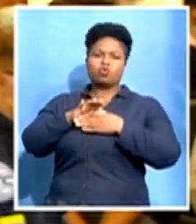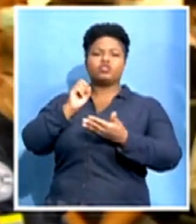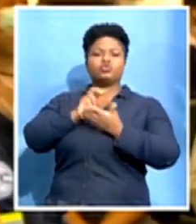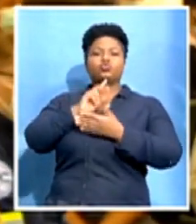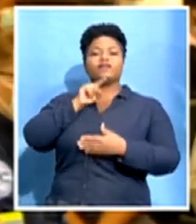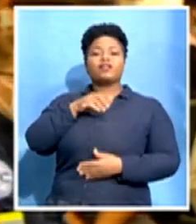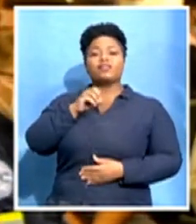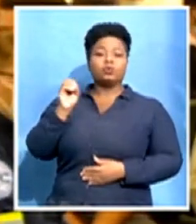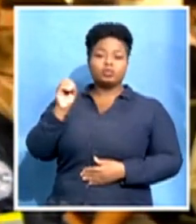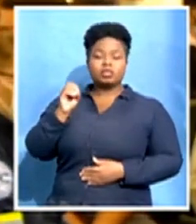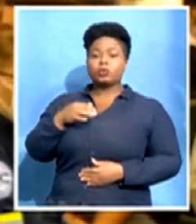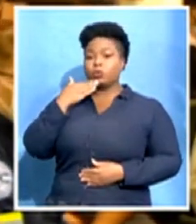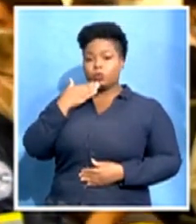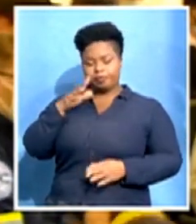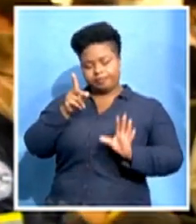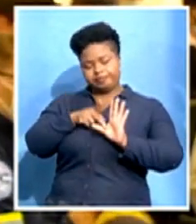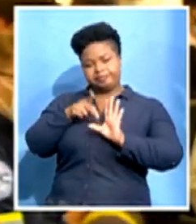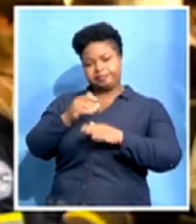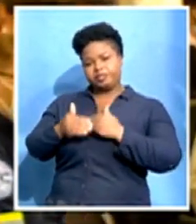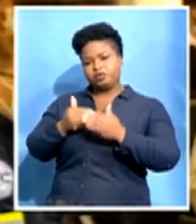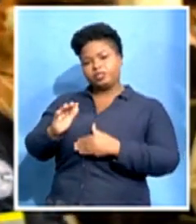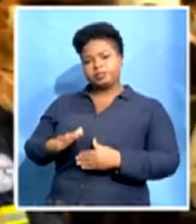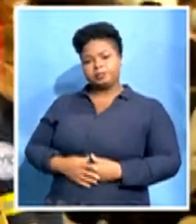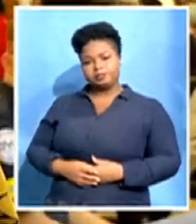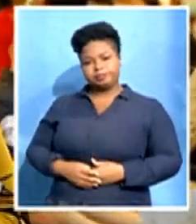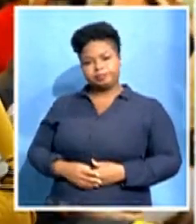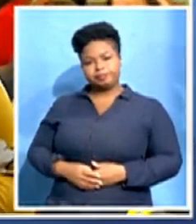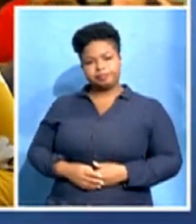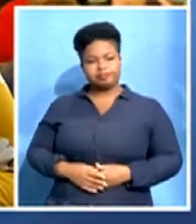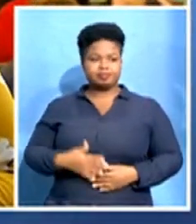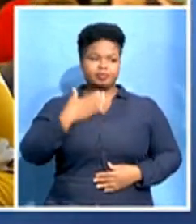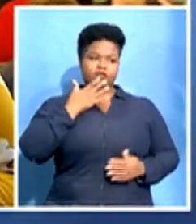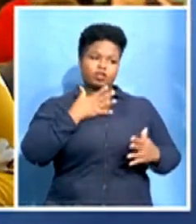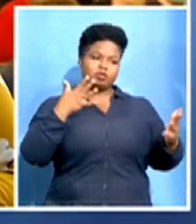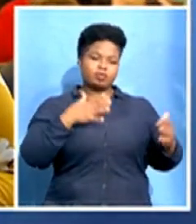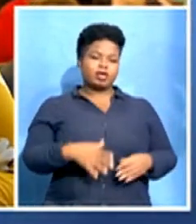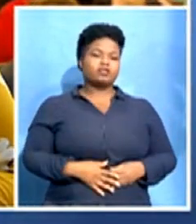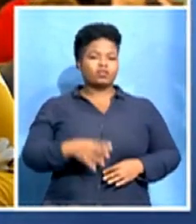this process, Desiree. Thank you very much for setting the scene for us. We'll surely come back to you